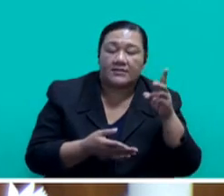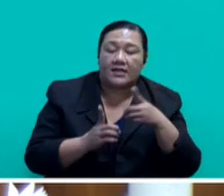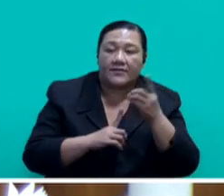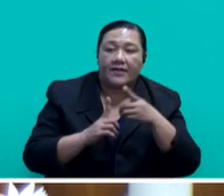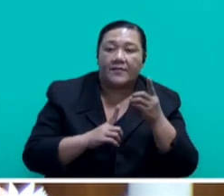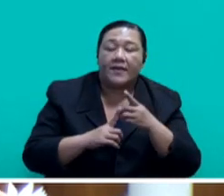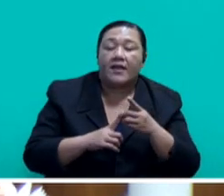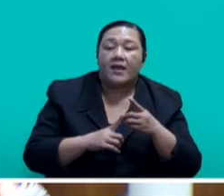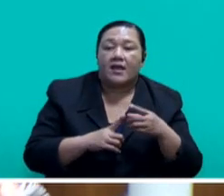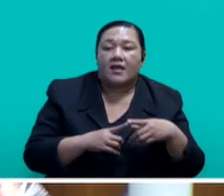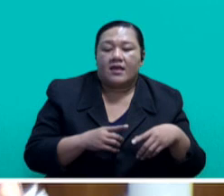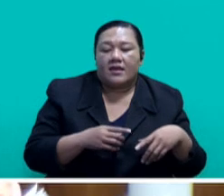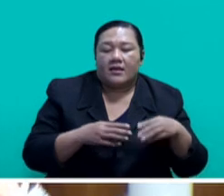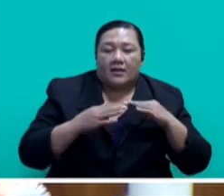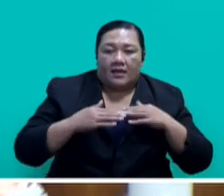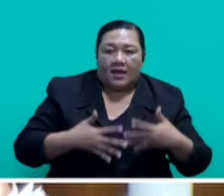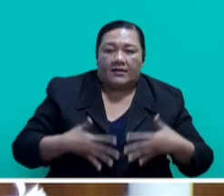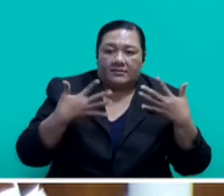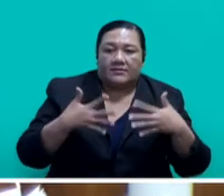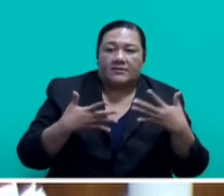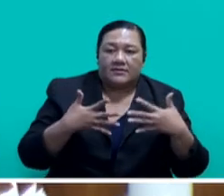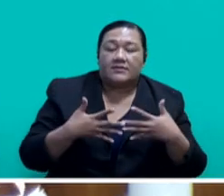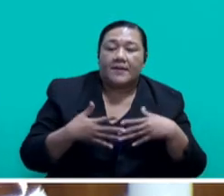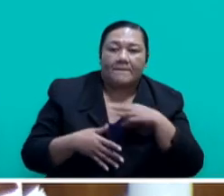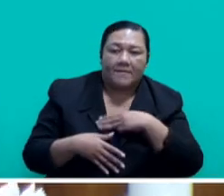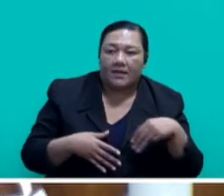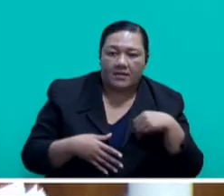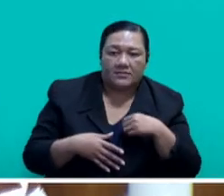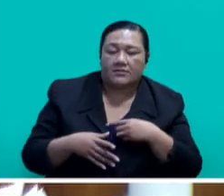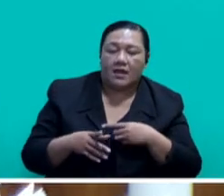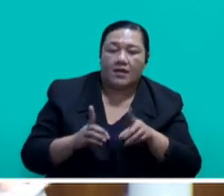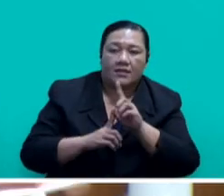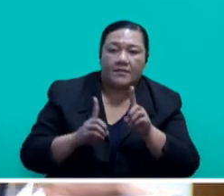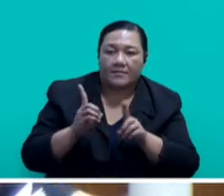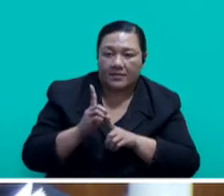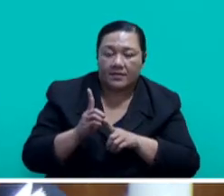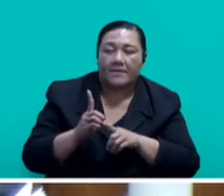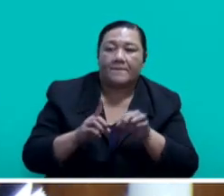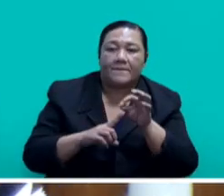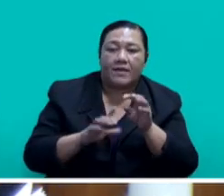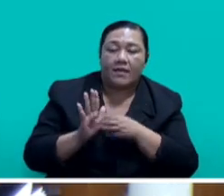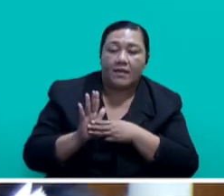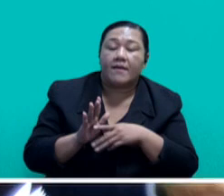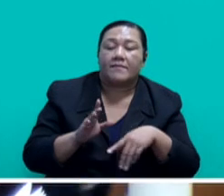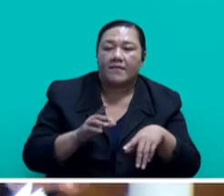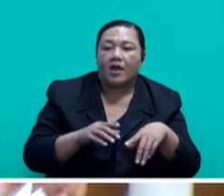Statistics, Honourable Professor Biman Prasad, on 30th June 2023.